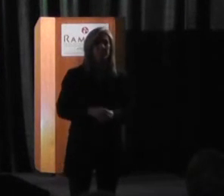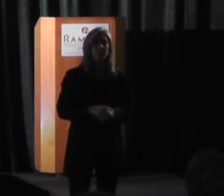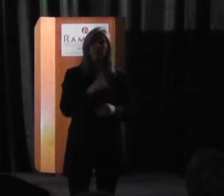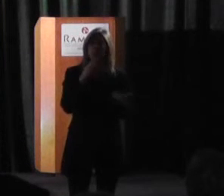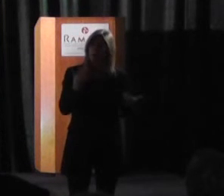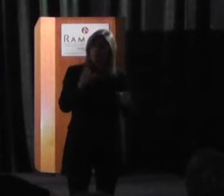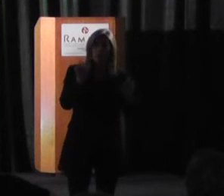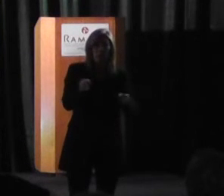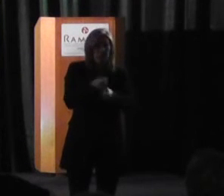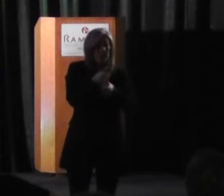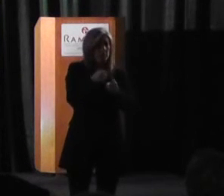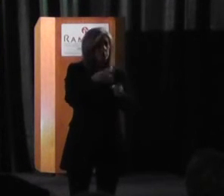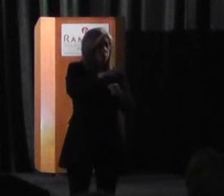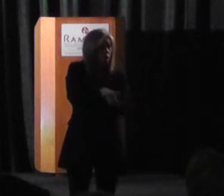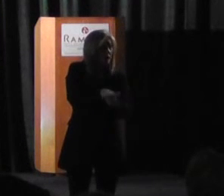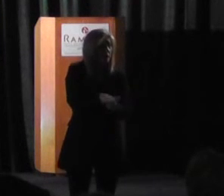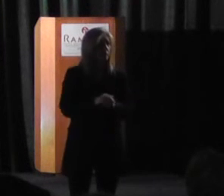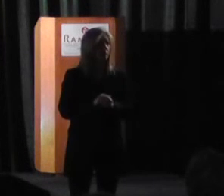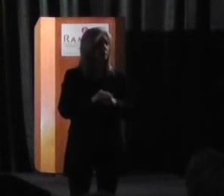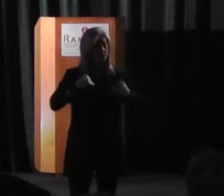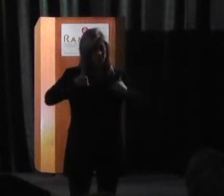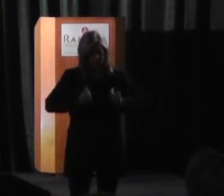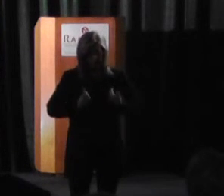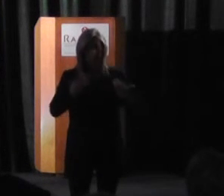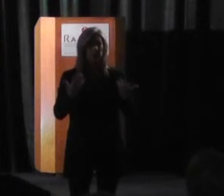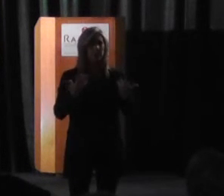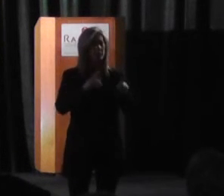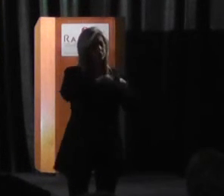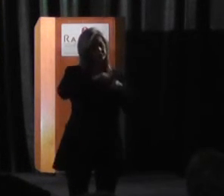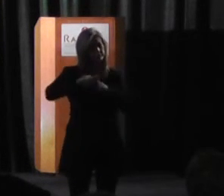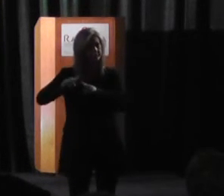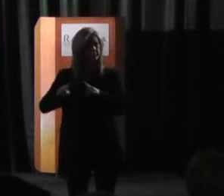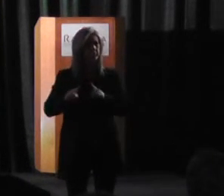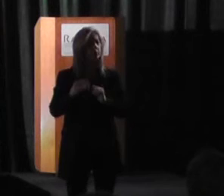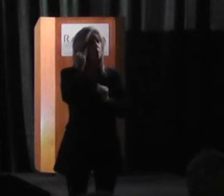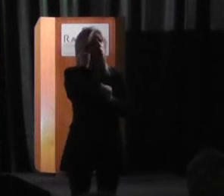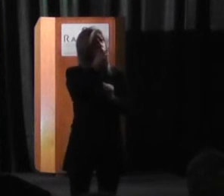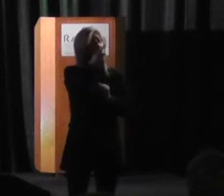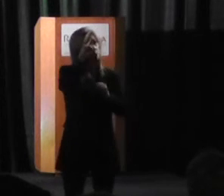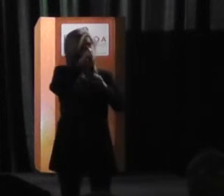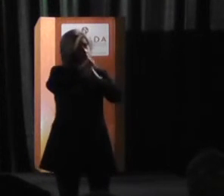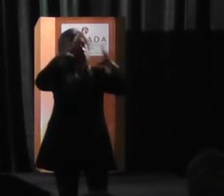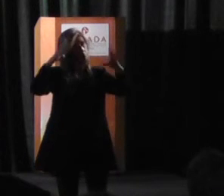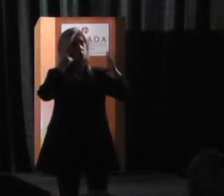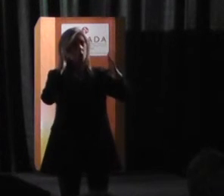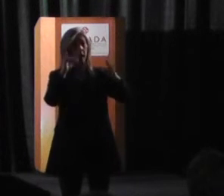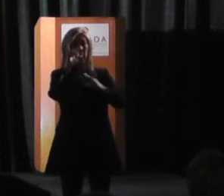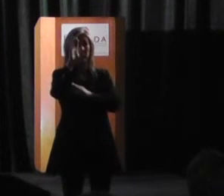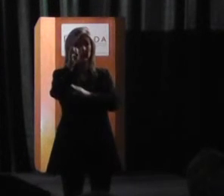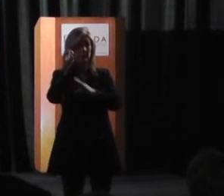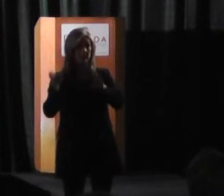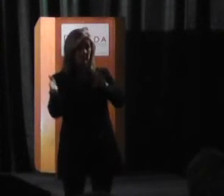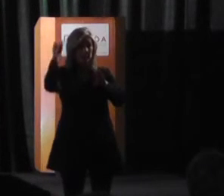with stress levels and fatigue. So if we think about stuttering as an iceberg, Then the small part above the surface there, that's that